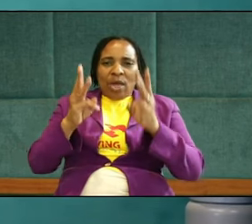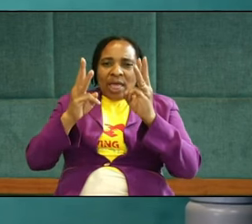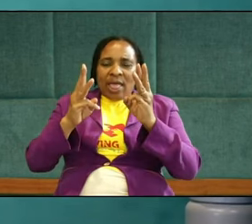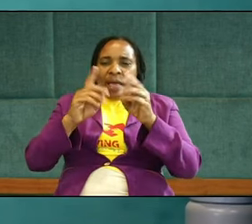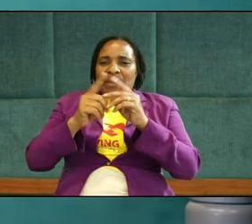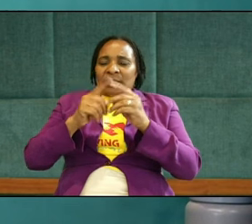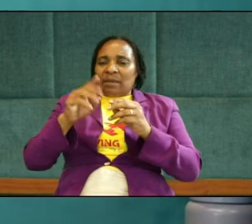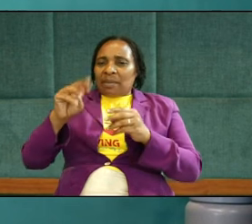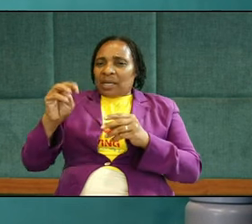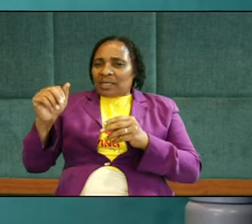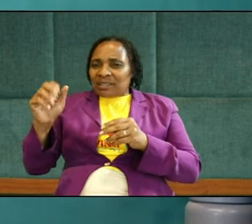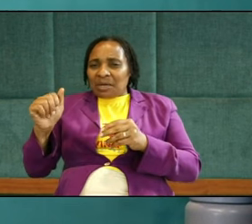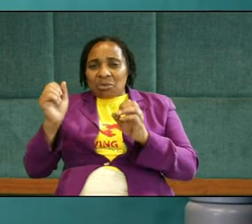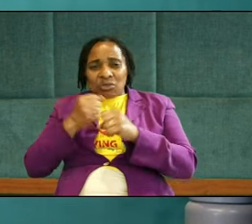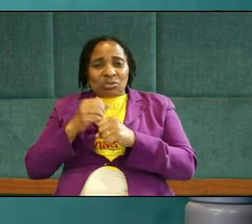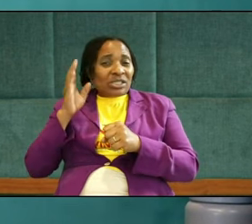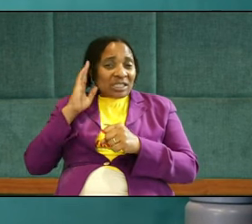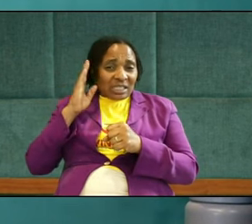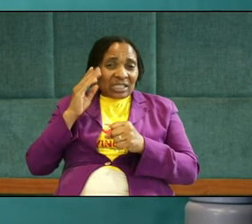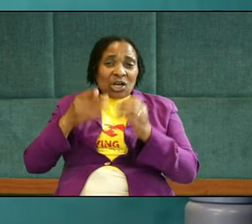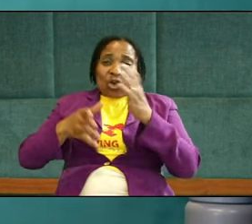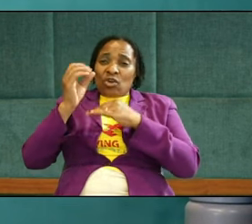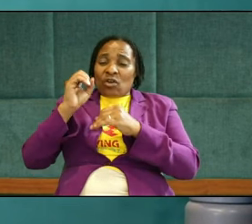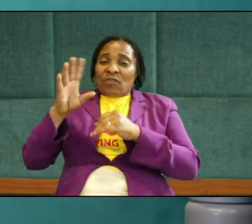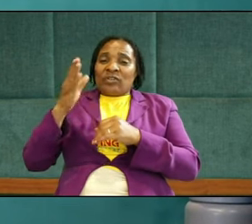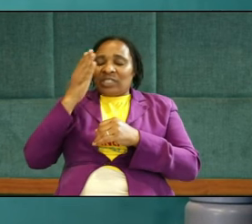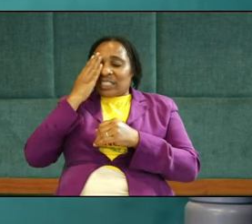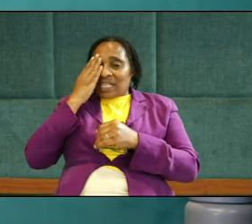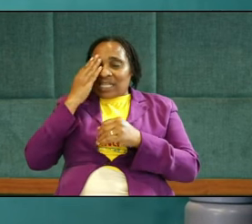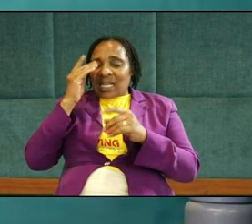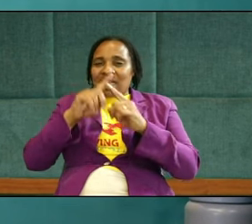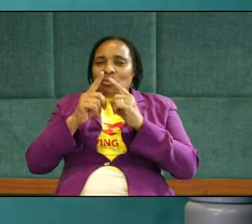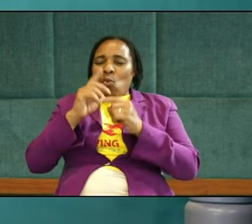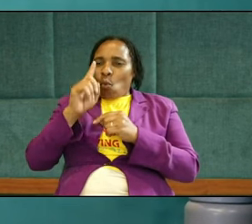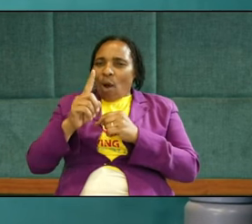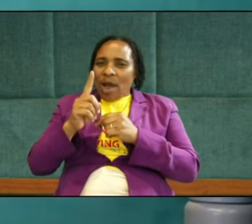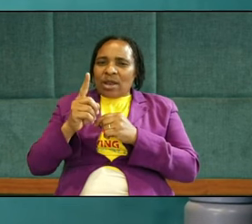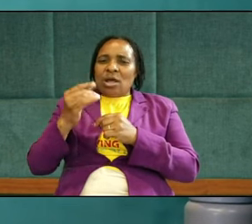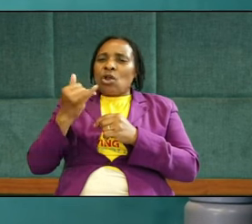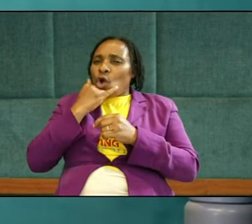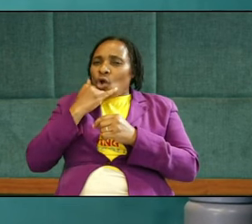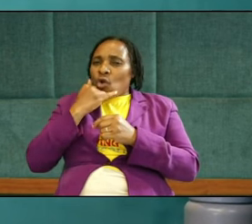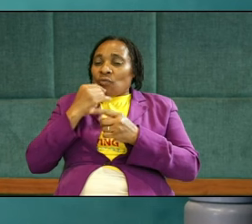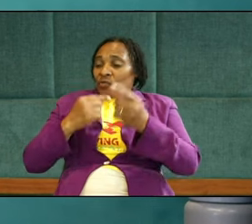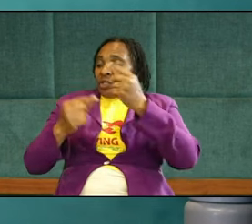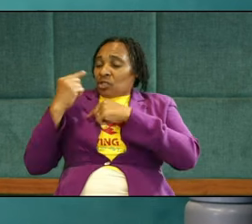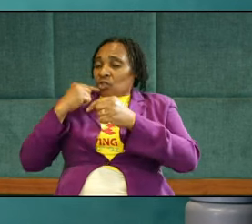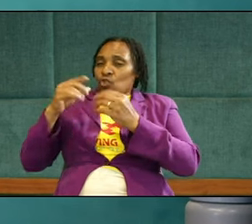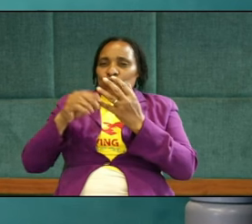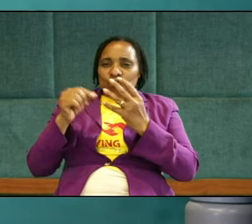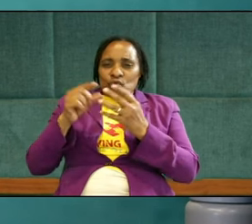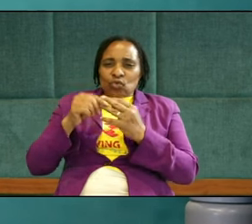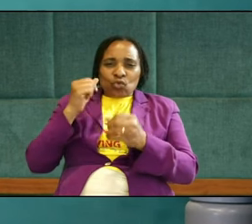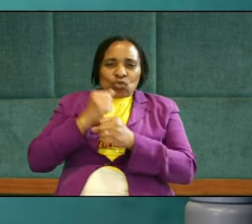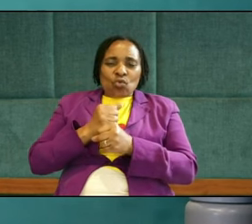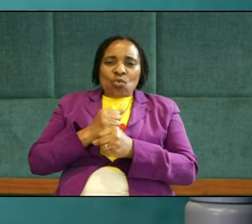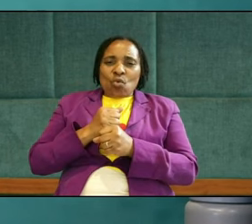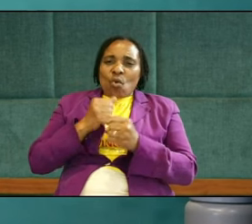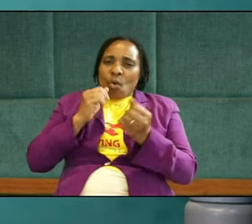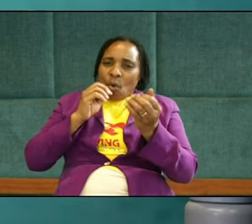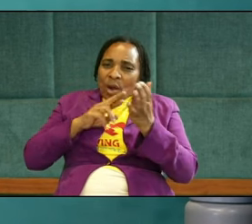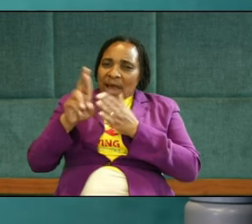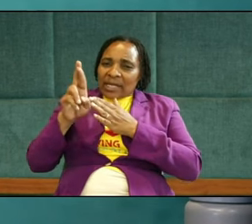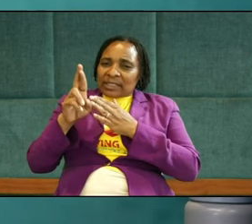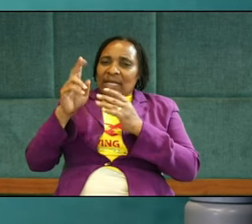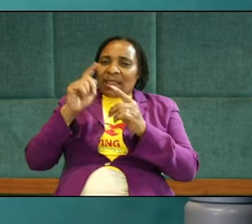true to the God of Israel. Warned by the errors of past generations, he chose to do right instead of descending to the